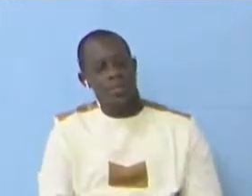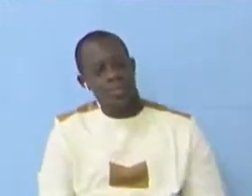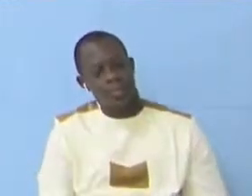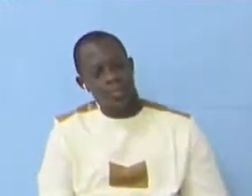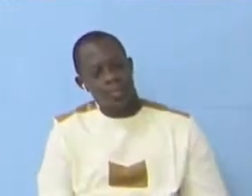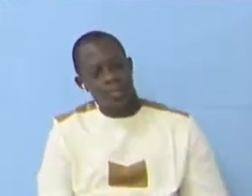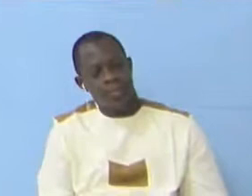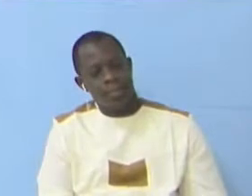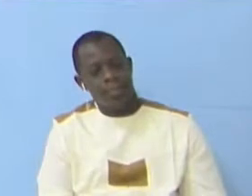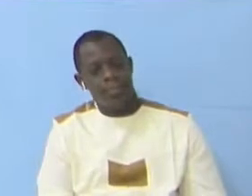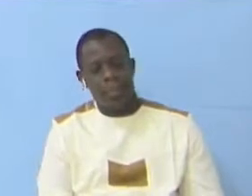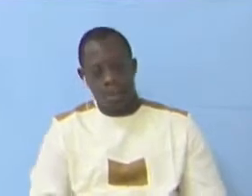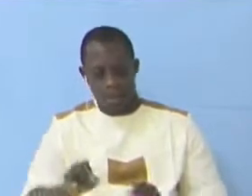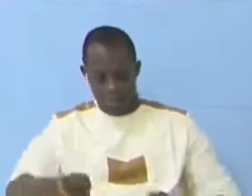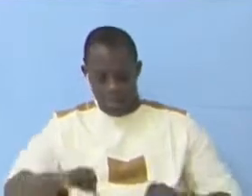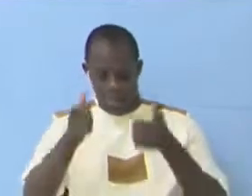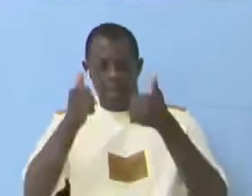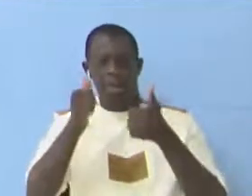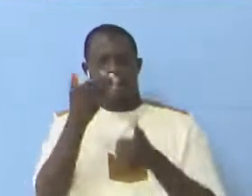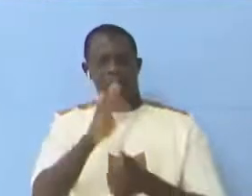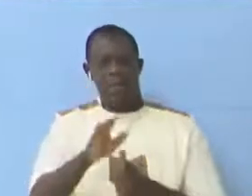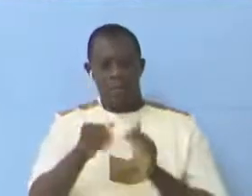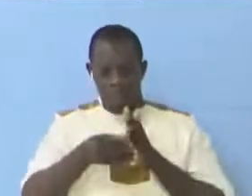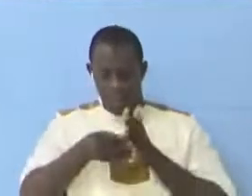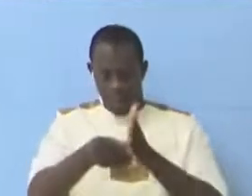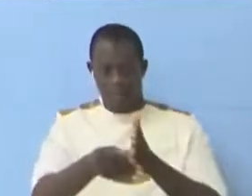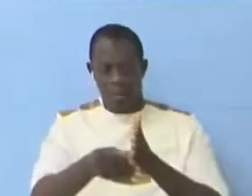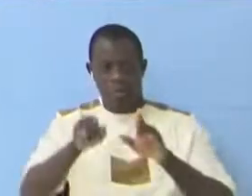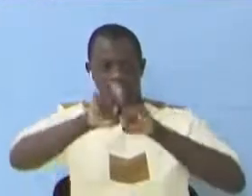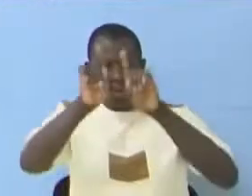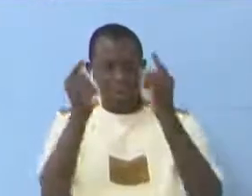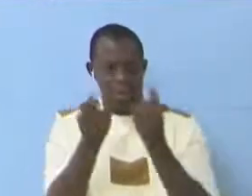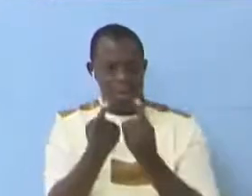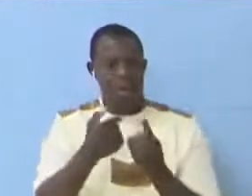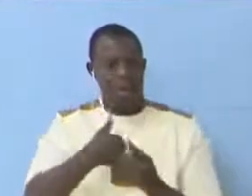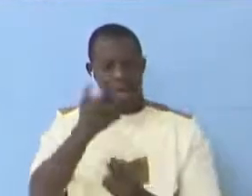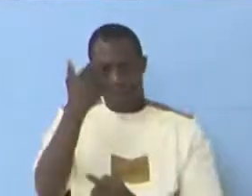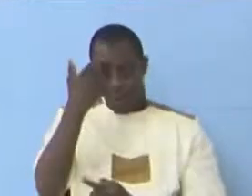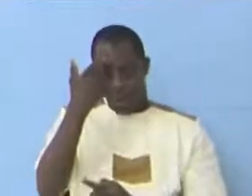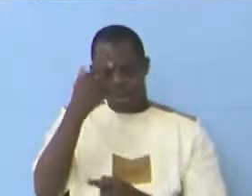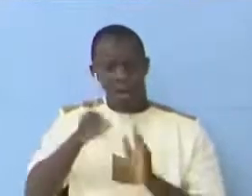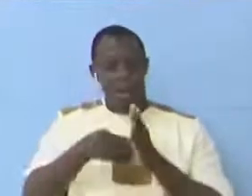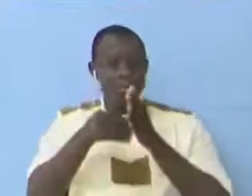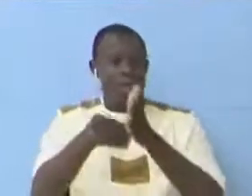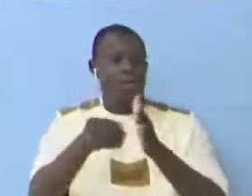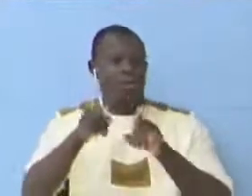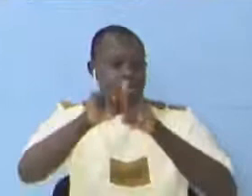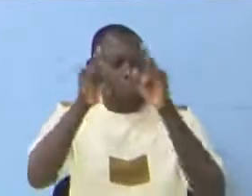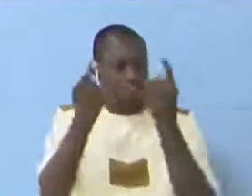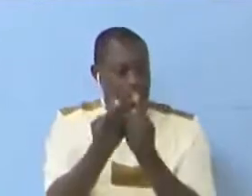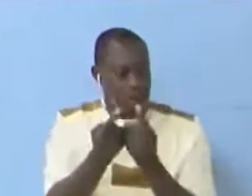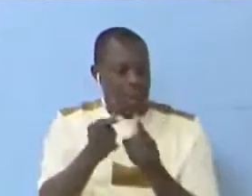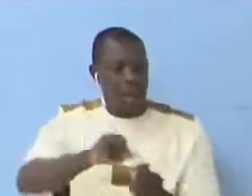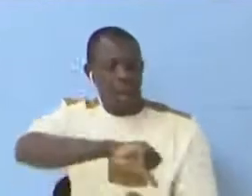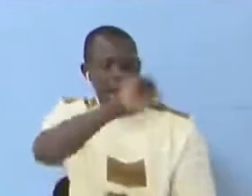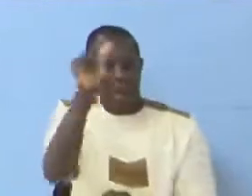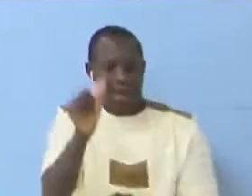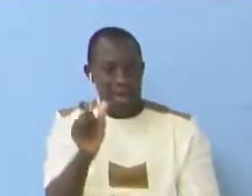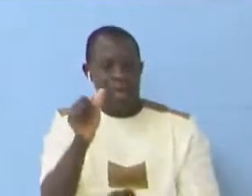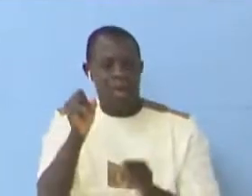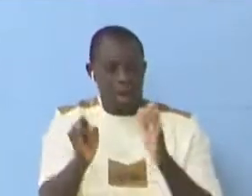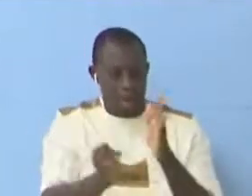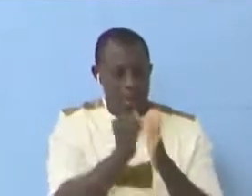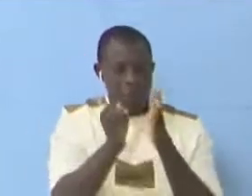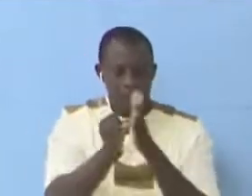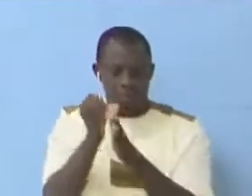Well, starting from the Director General, I think the Director General and obviously the investigation department at the time. dalee ko ci